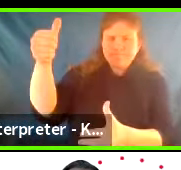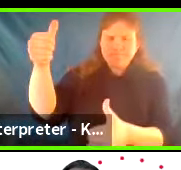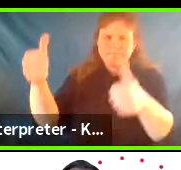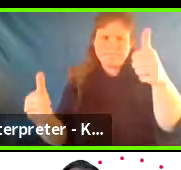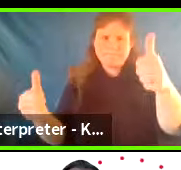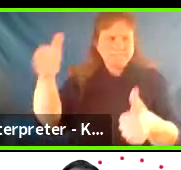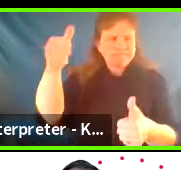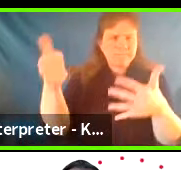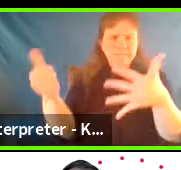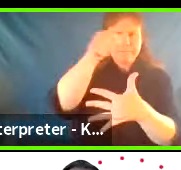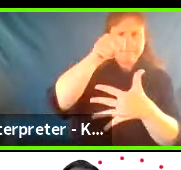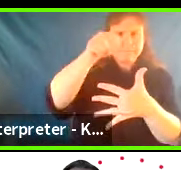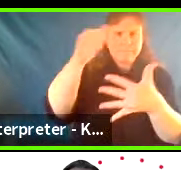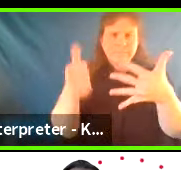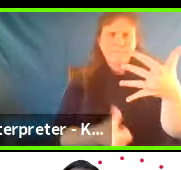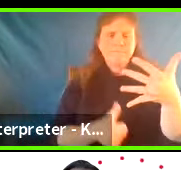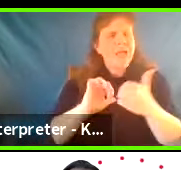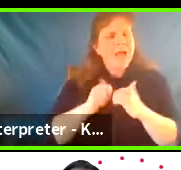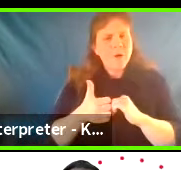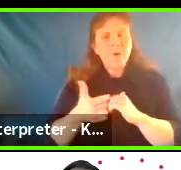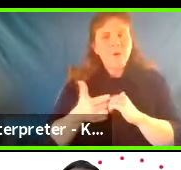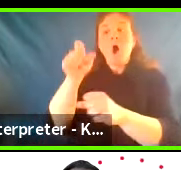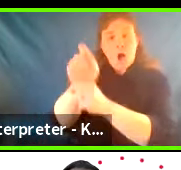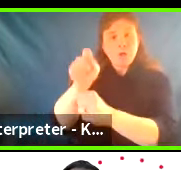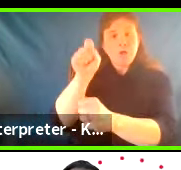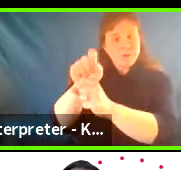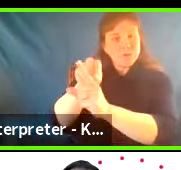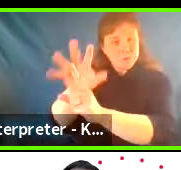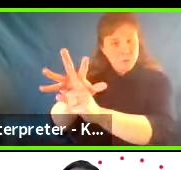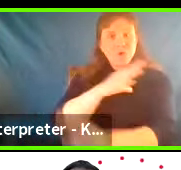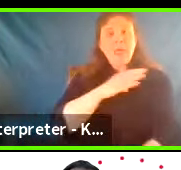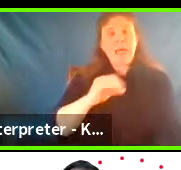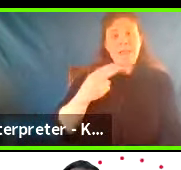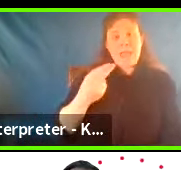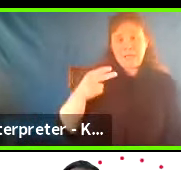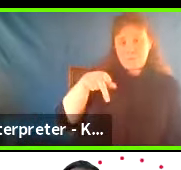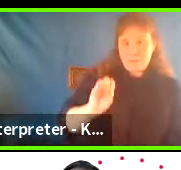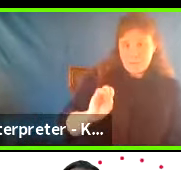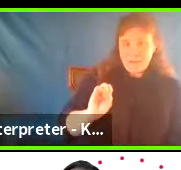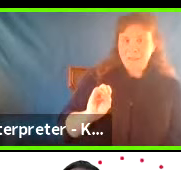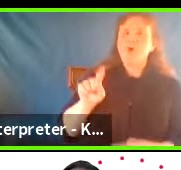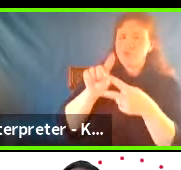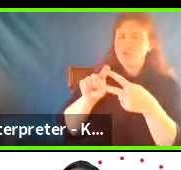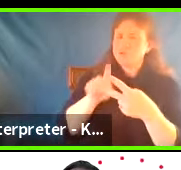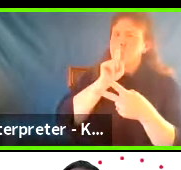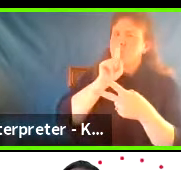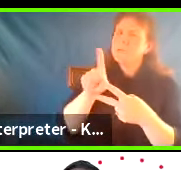vulnerable, which are, I think occupational exposure and HPI as two other key things.